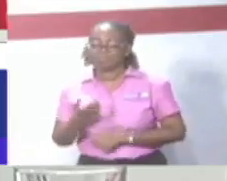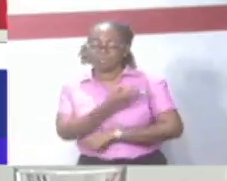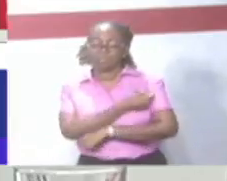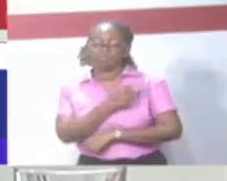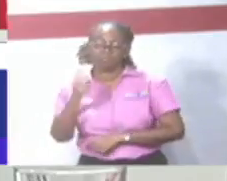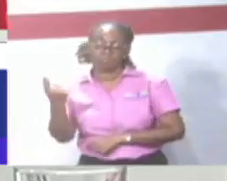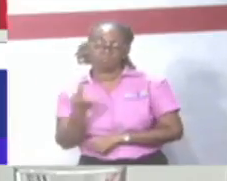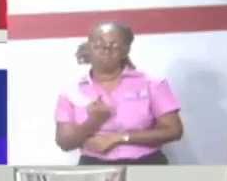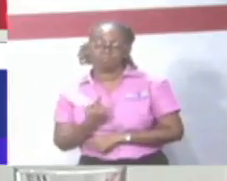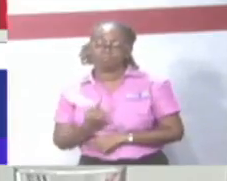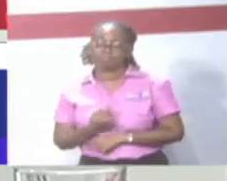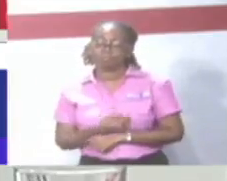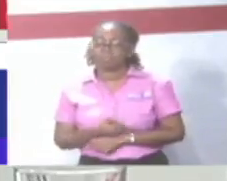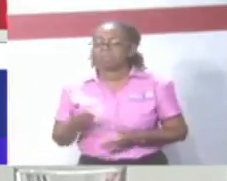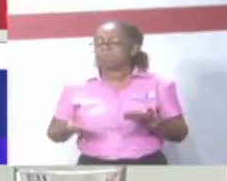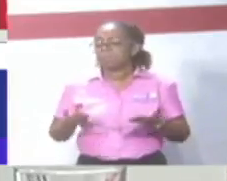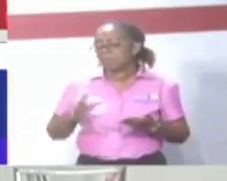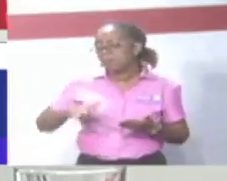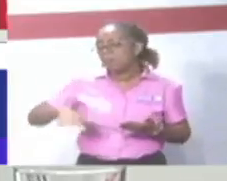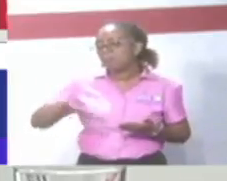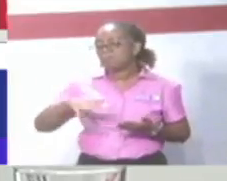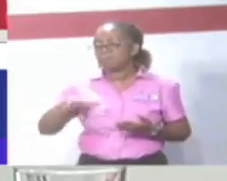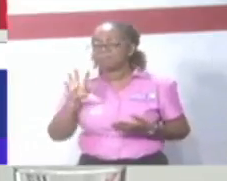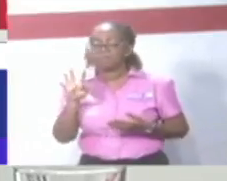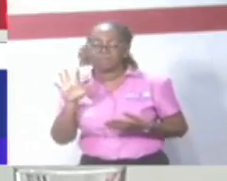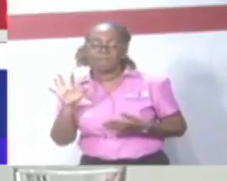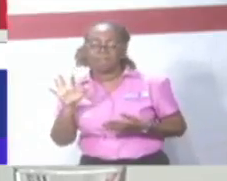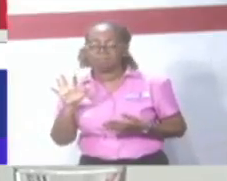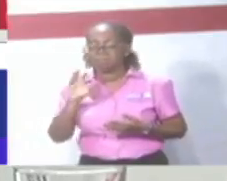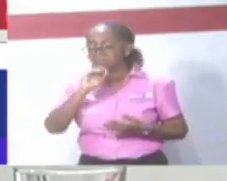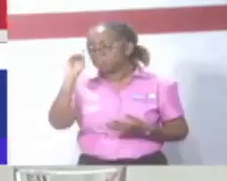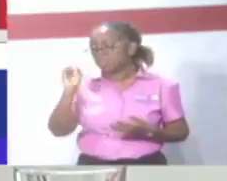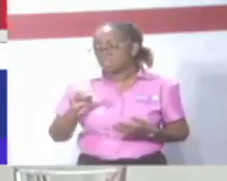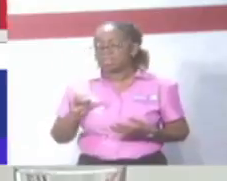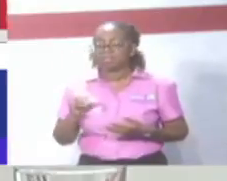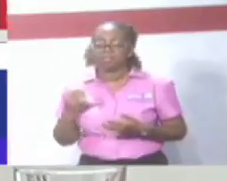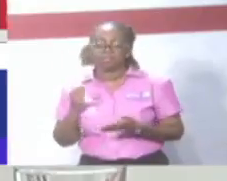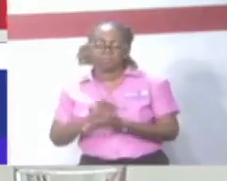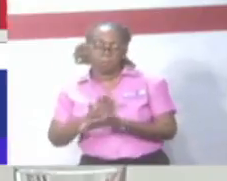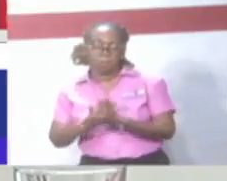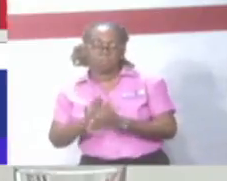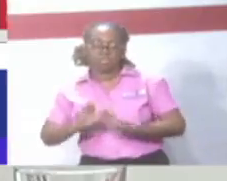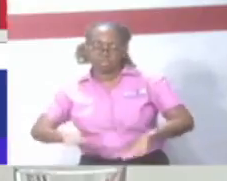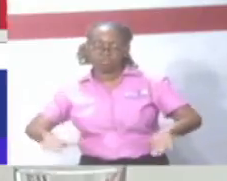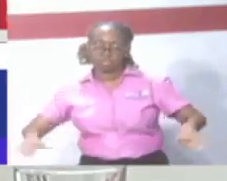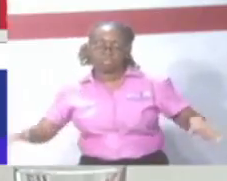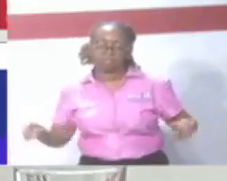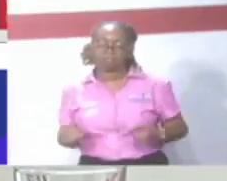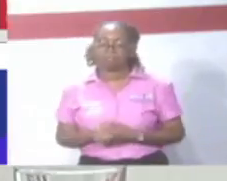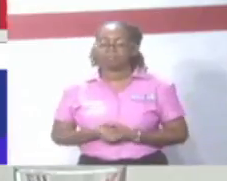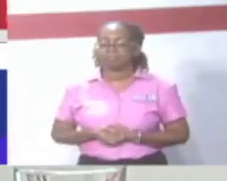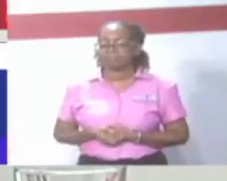represents about 45.5% of that school-age population, and